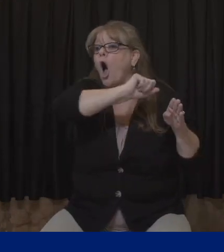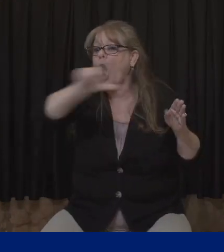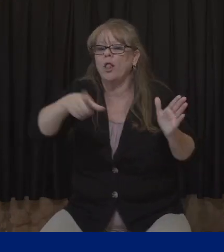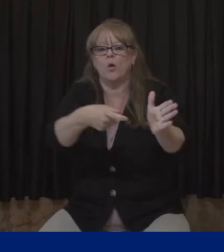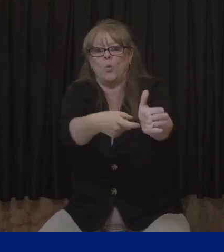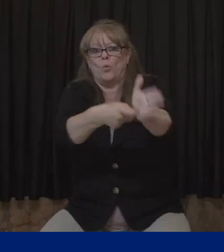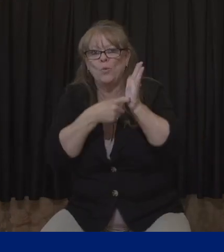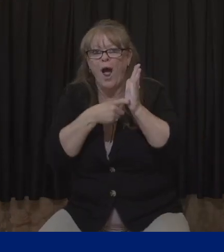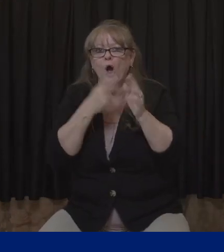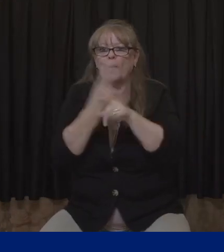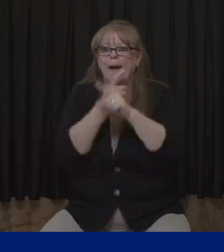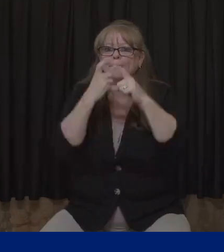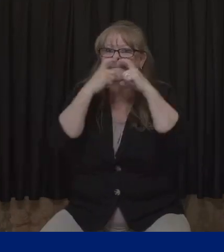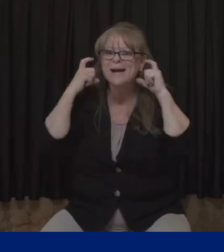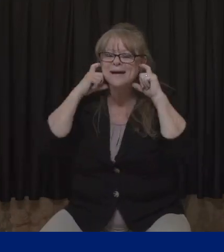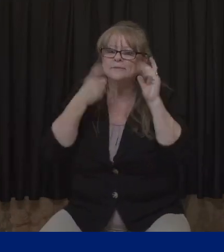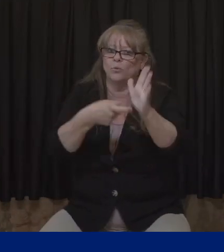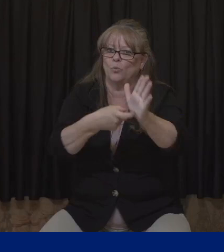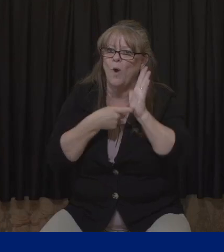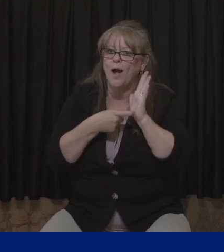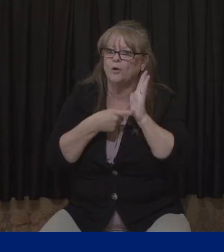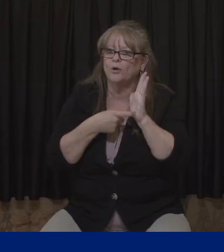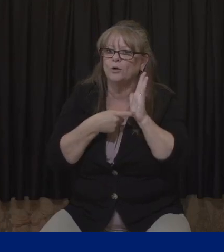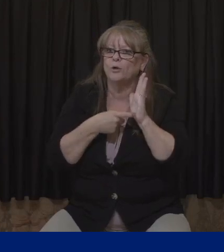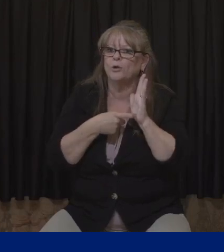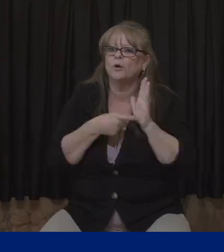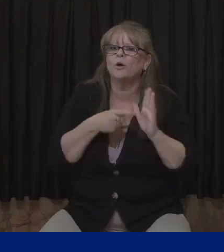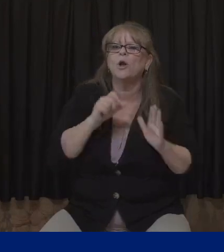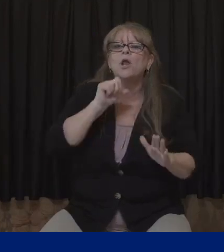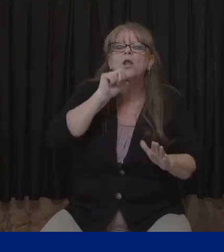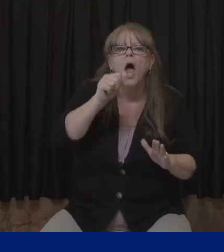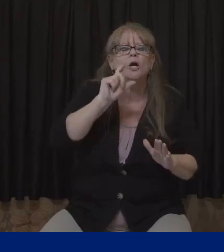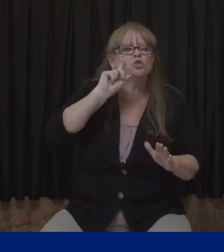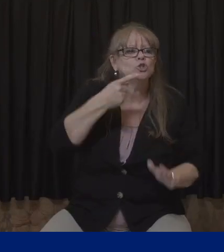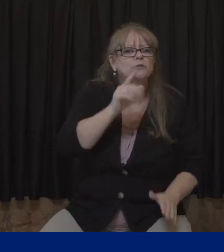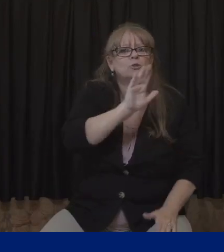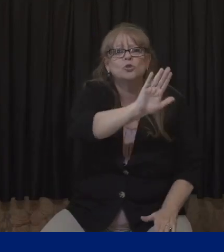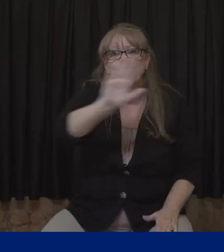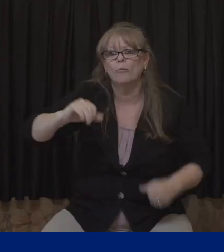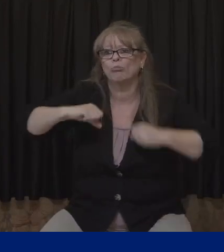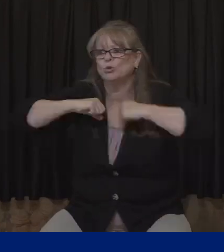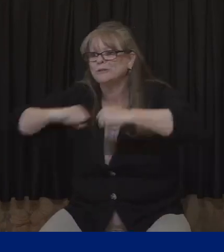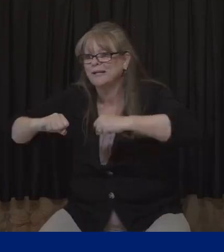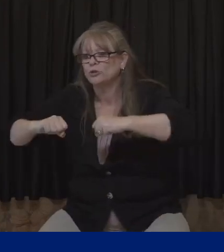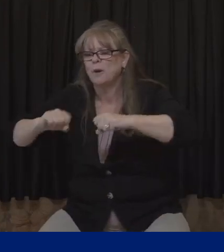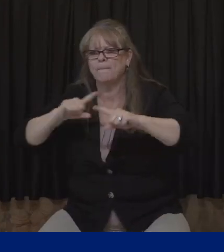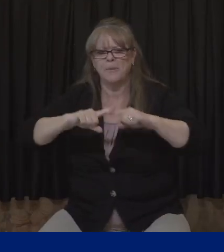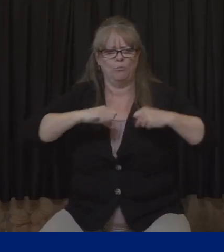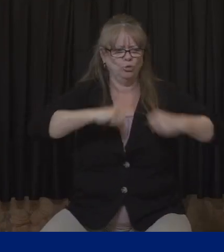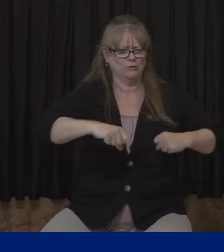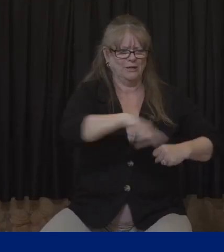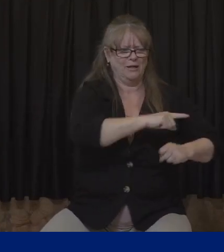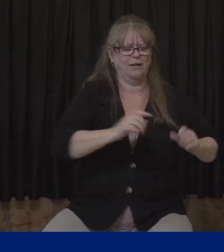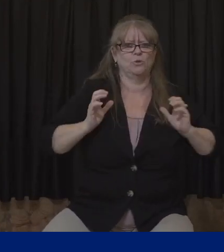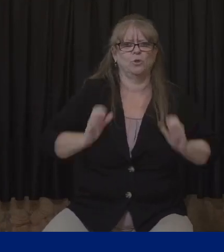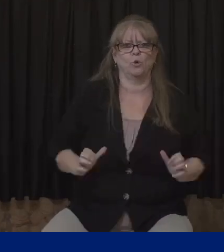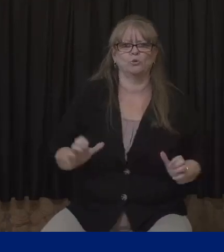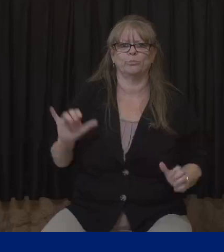you as not just for your own protection, but also just as a common courtesy, make sure to wear a mask when you are shopping in those stores as